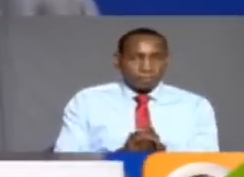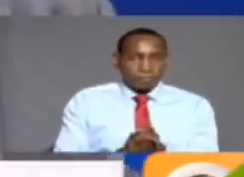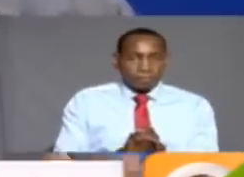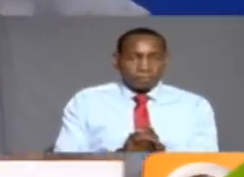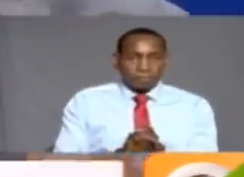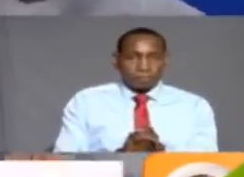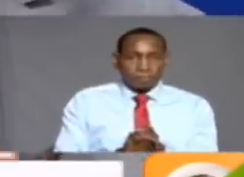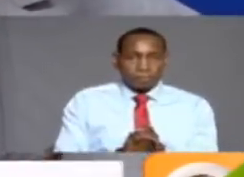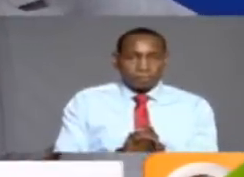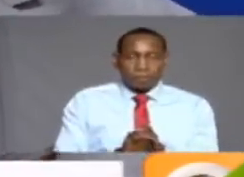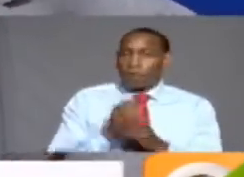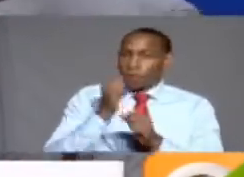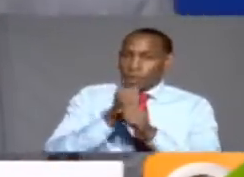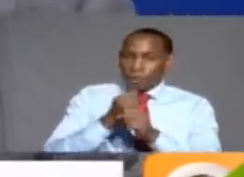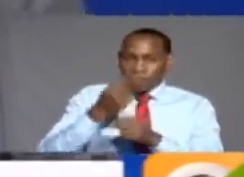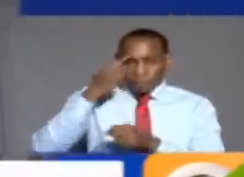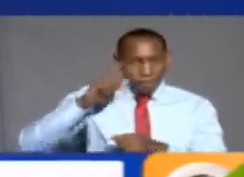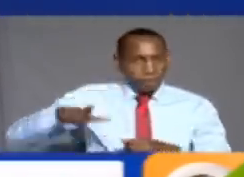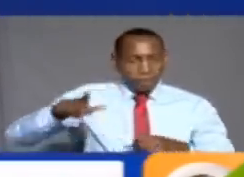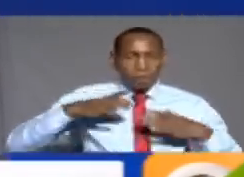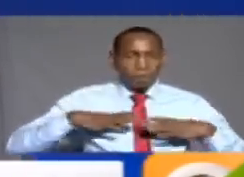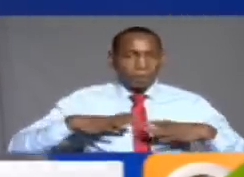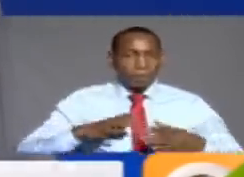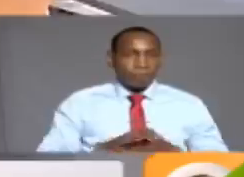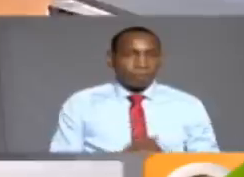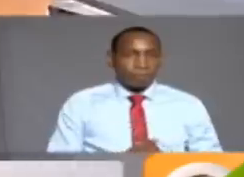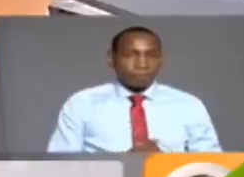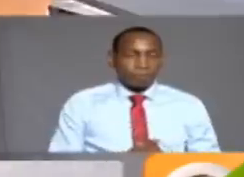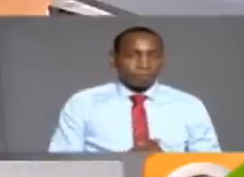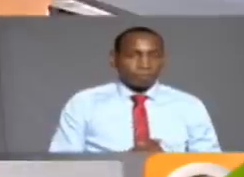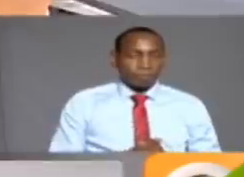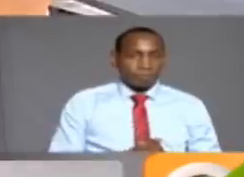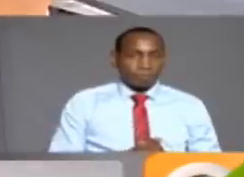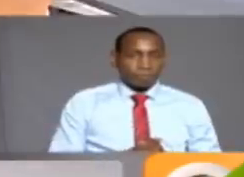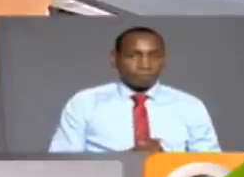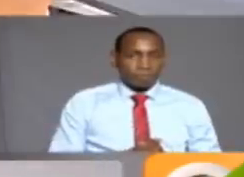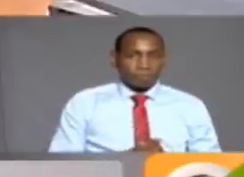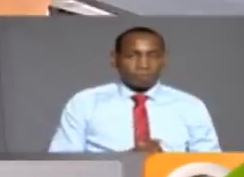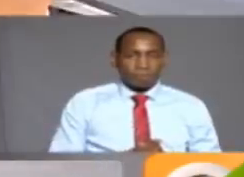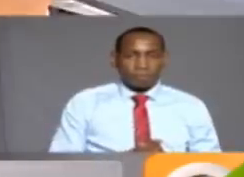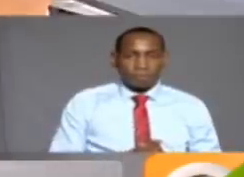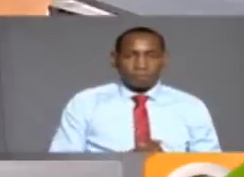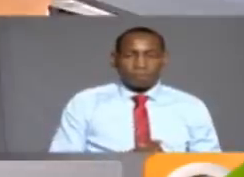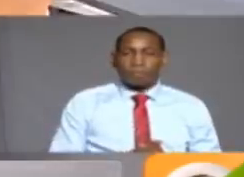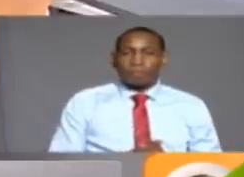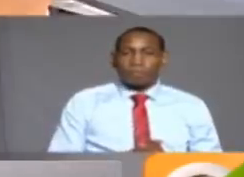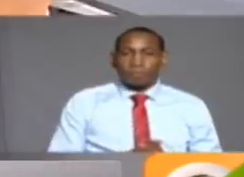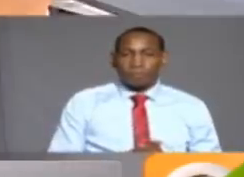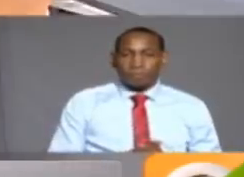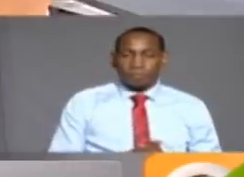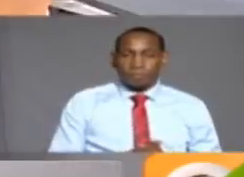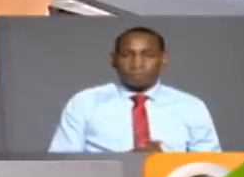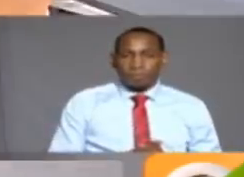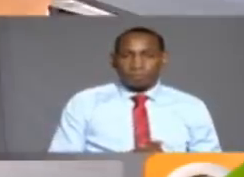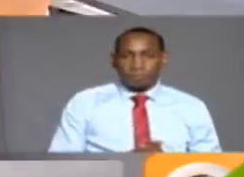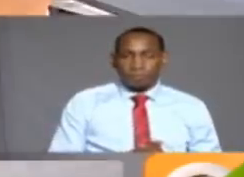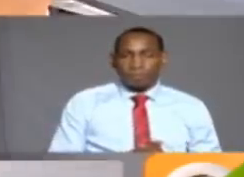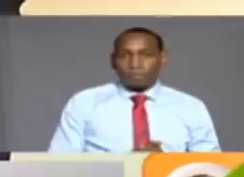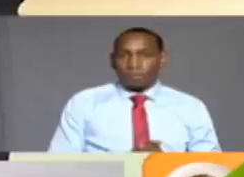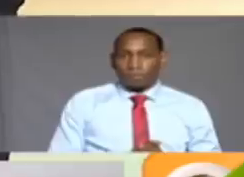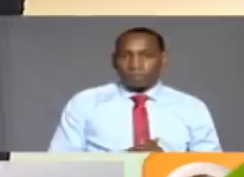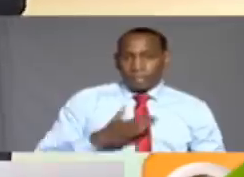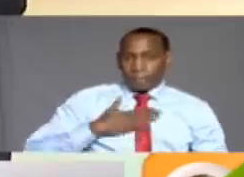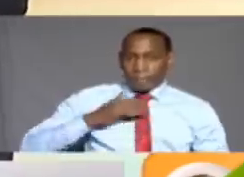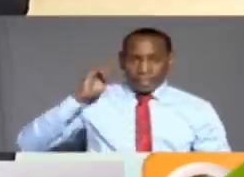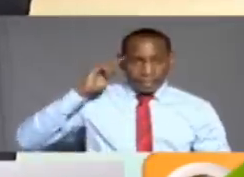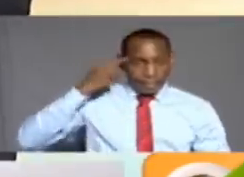friend. But, you know, as my final comment would be this, Hussein, I